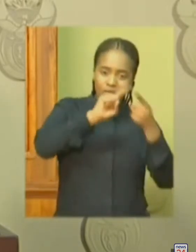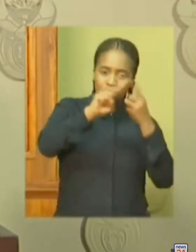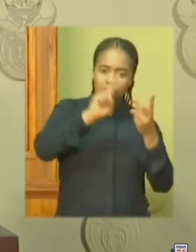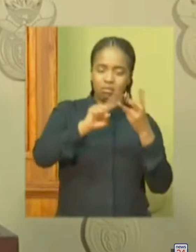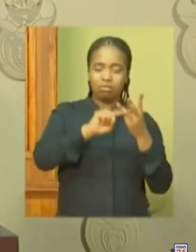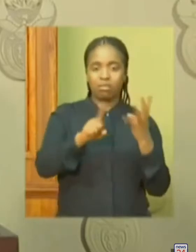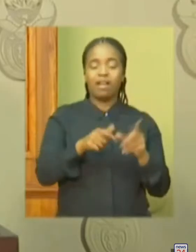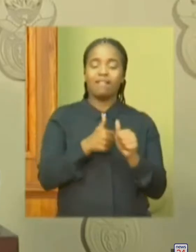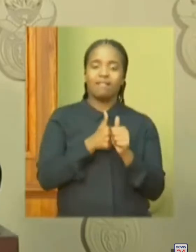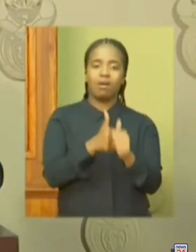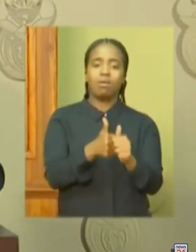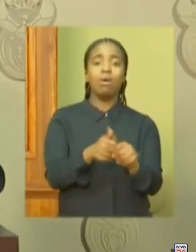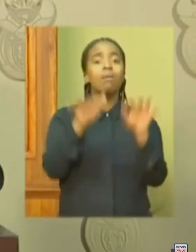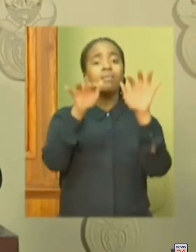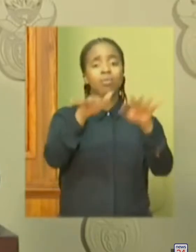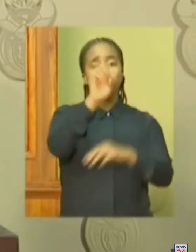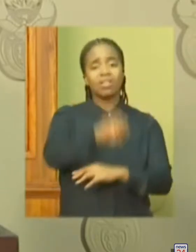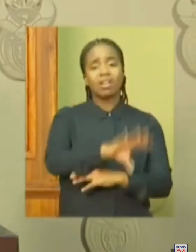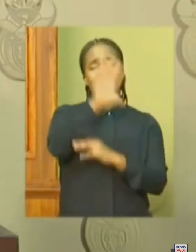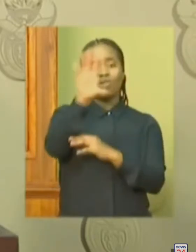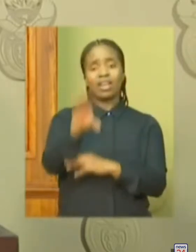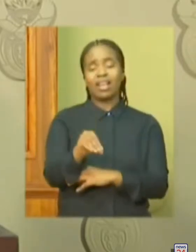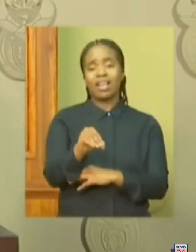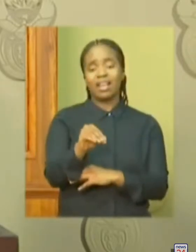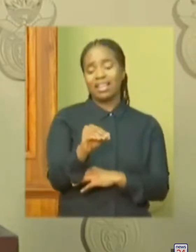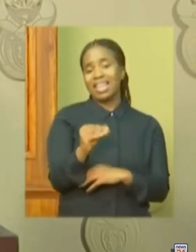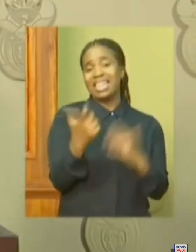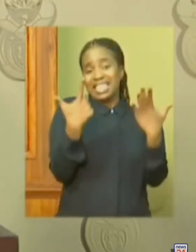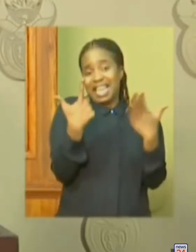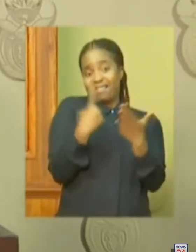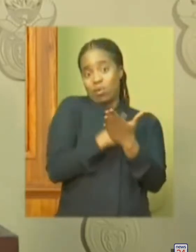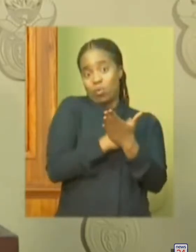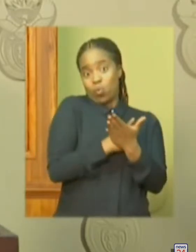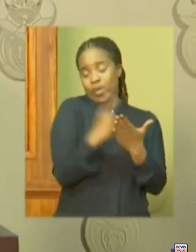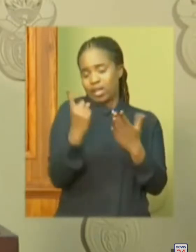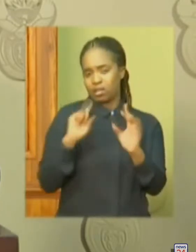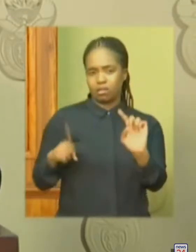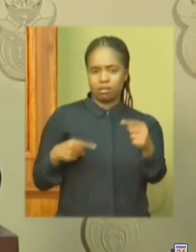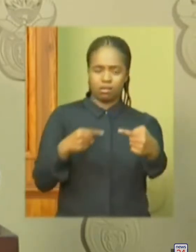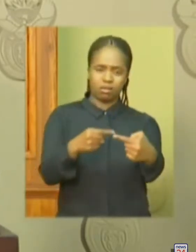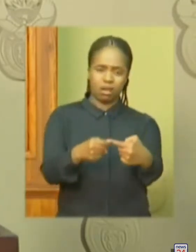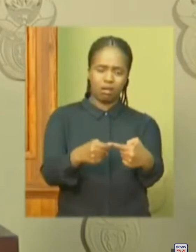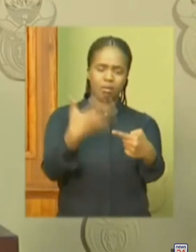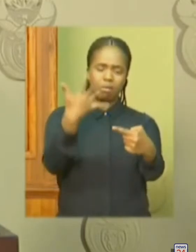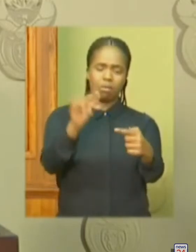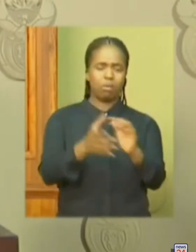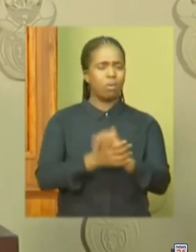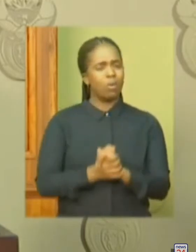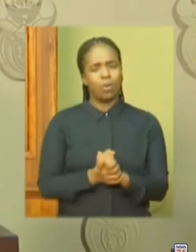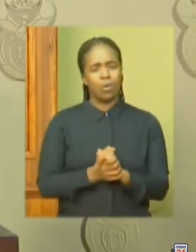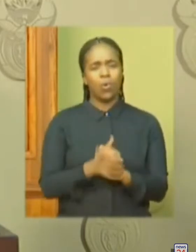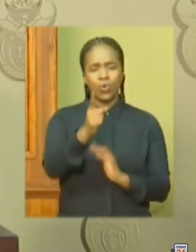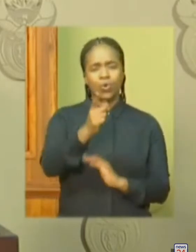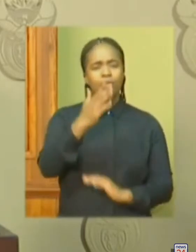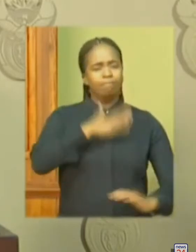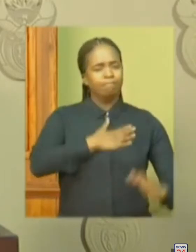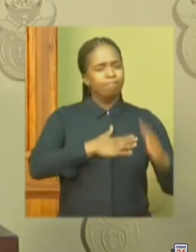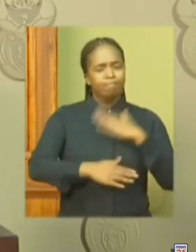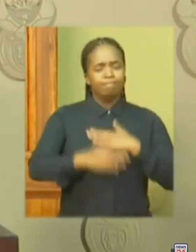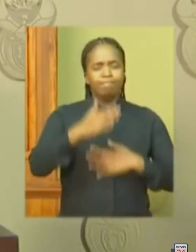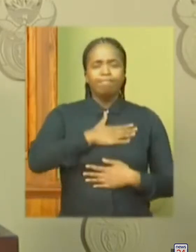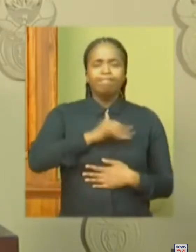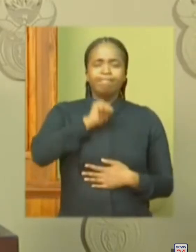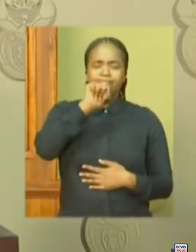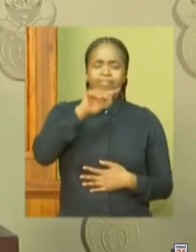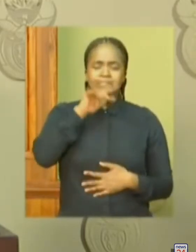My fellow South Africans, over the last 7 weeks, you have been asked to endure much and to sacrifice